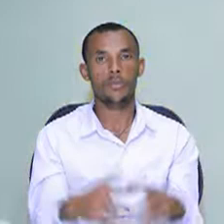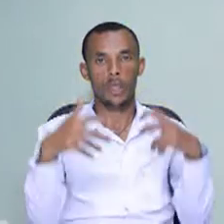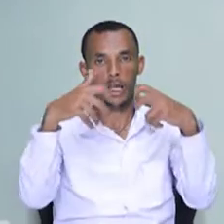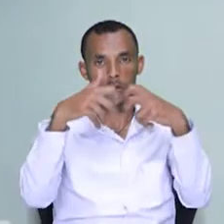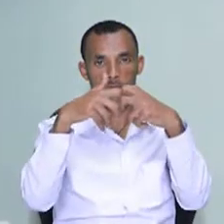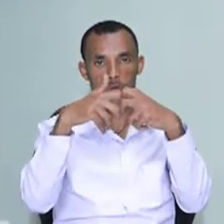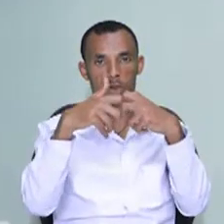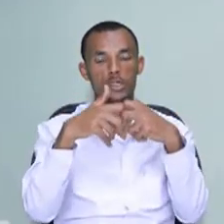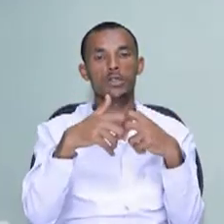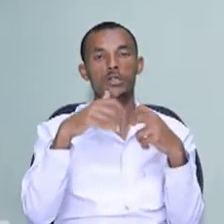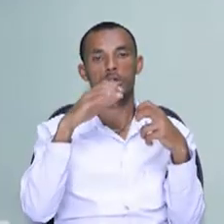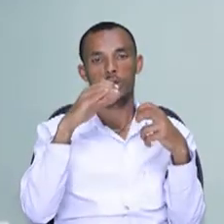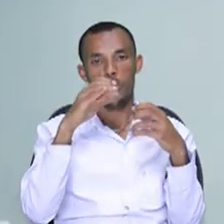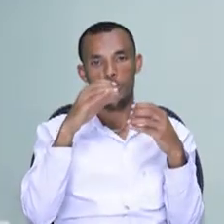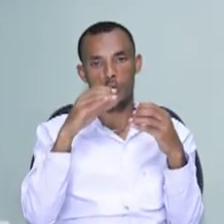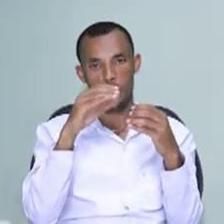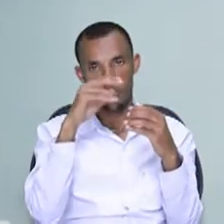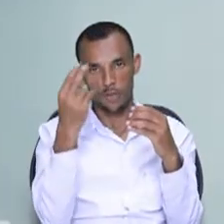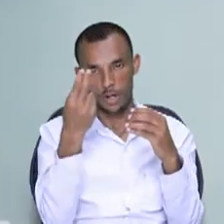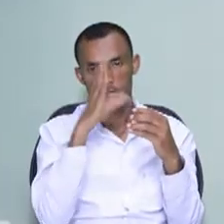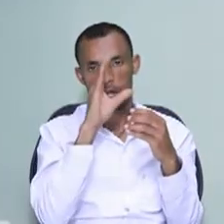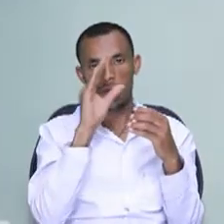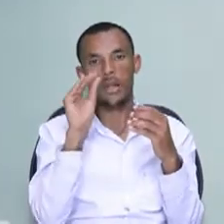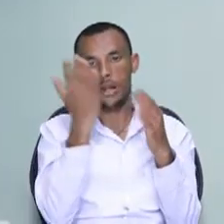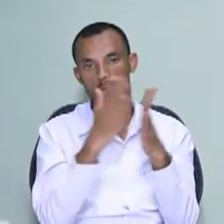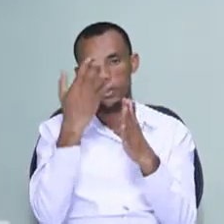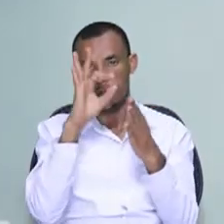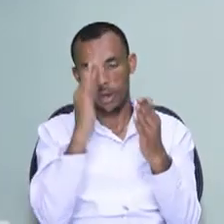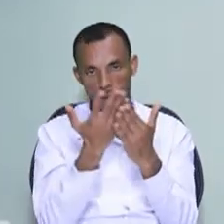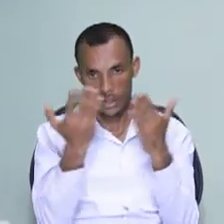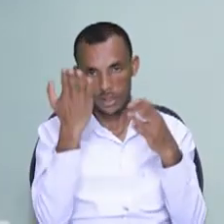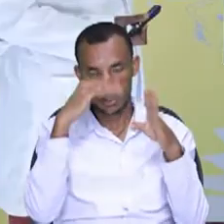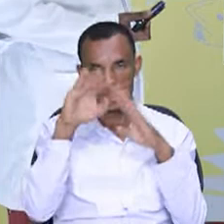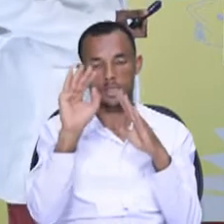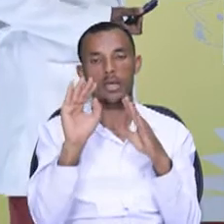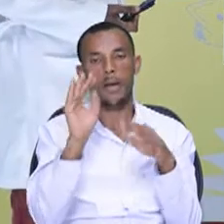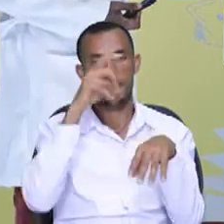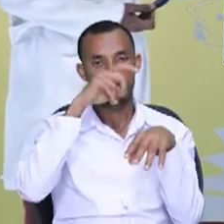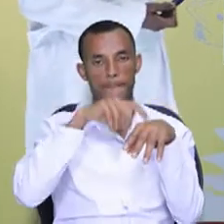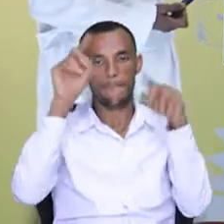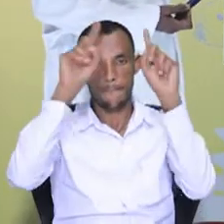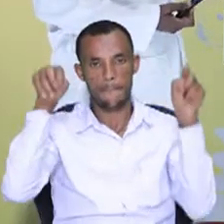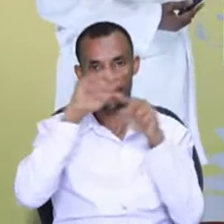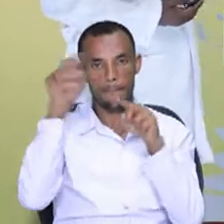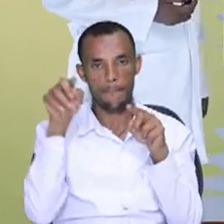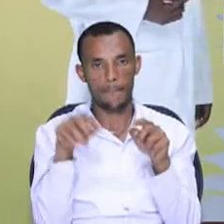electronic configuration and arrangement of elements in the periodic table.